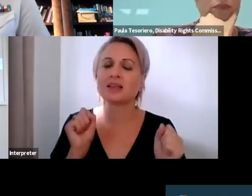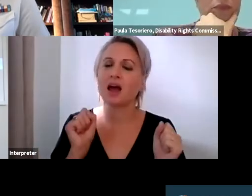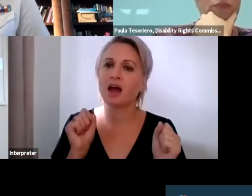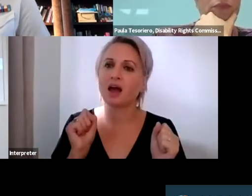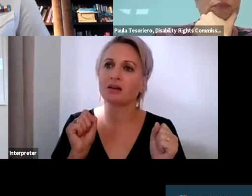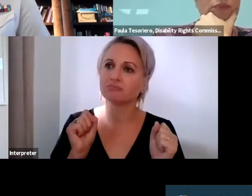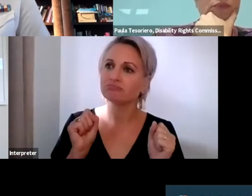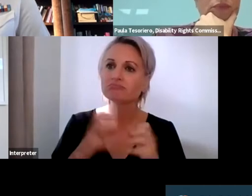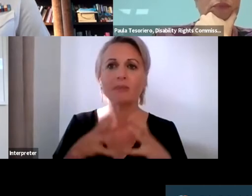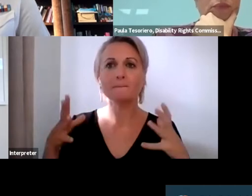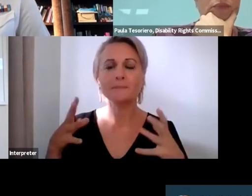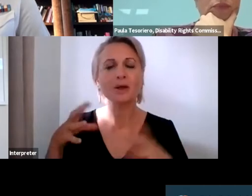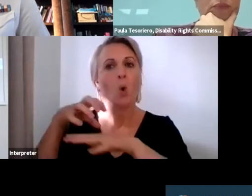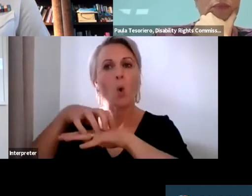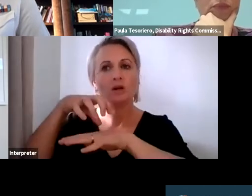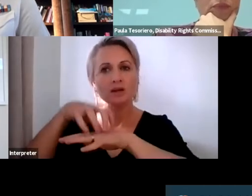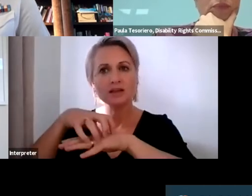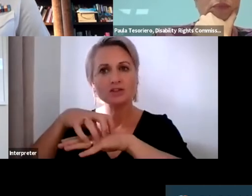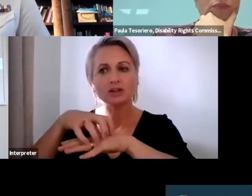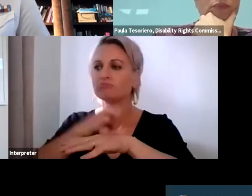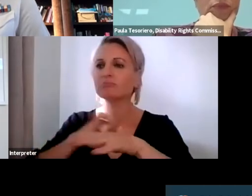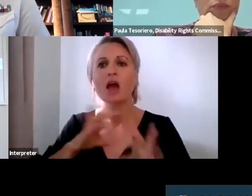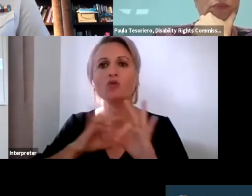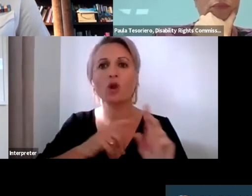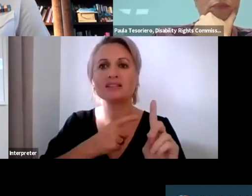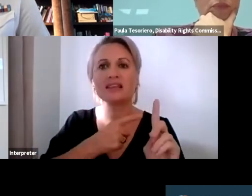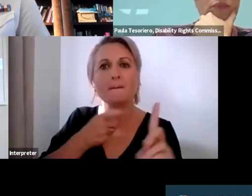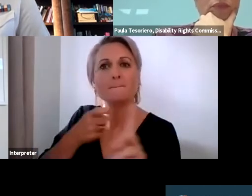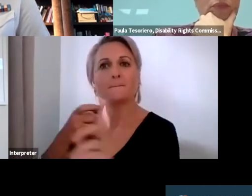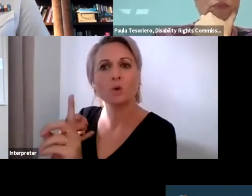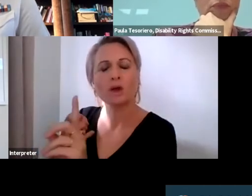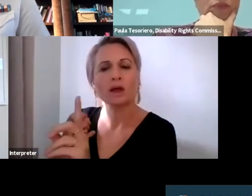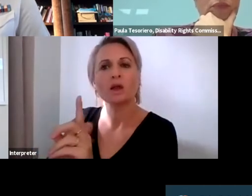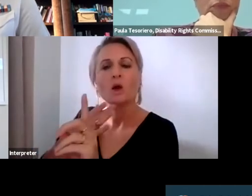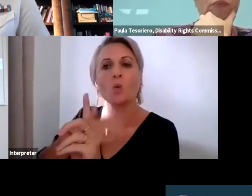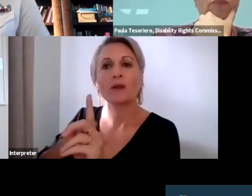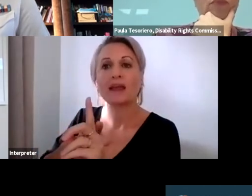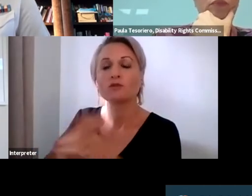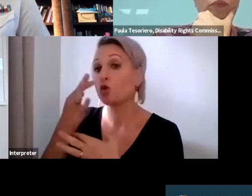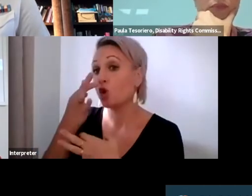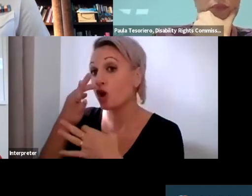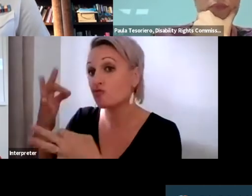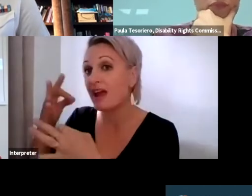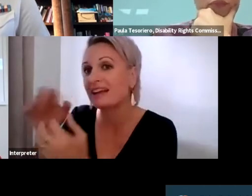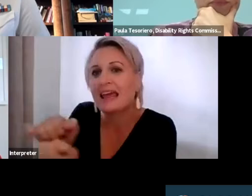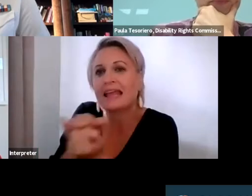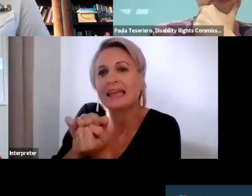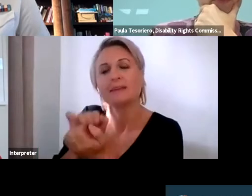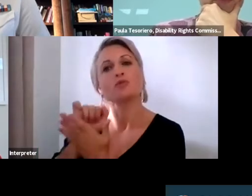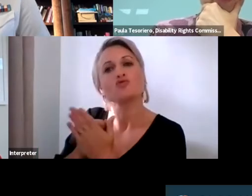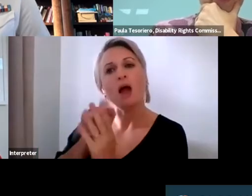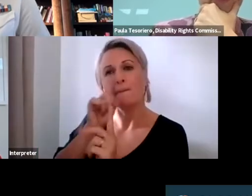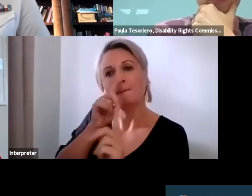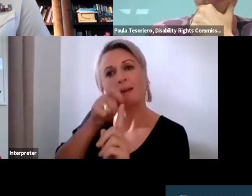employer, for us, we've got to make sure that we have, we attract and retain the right people, and that we're all representative